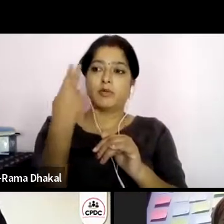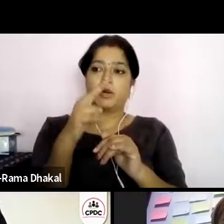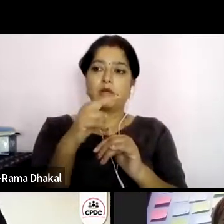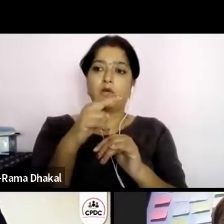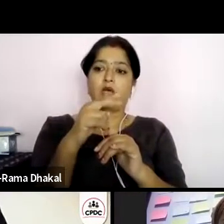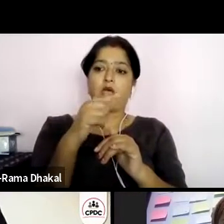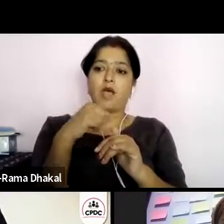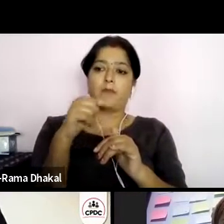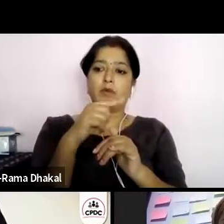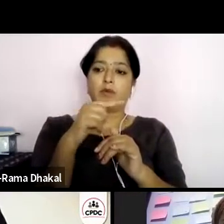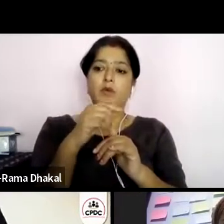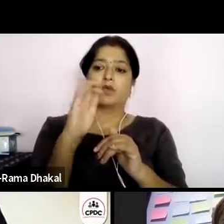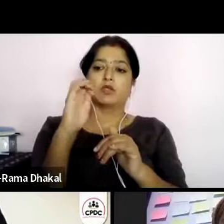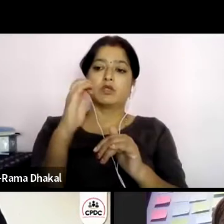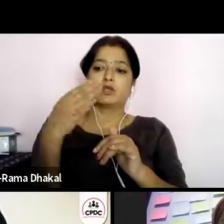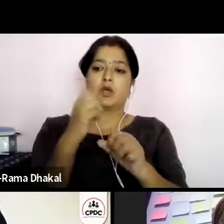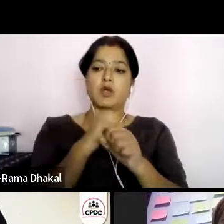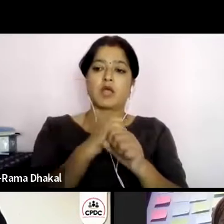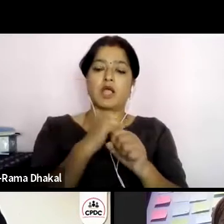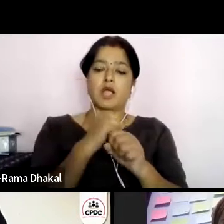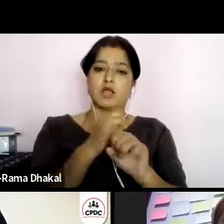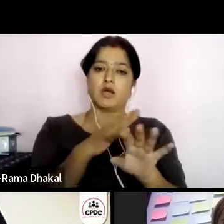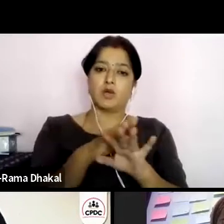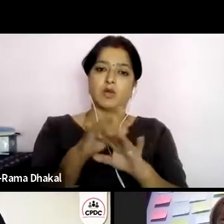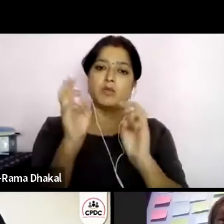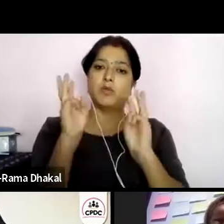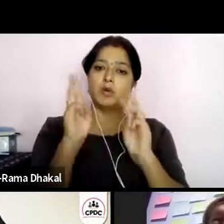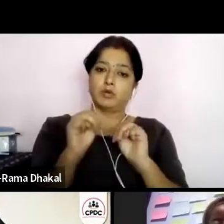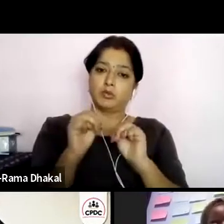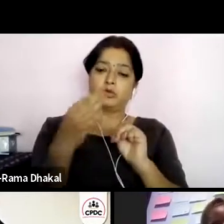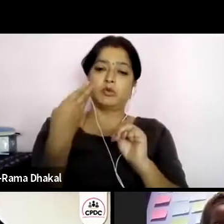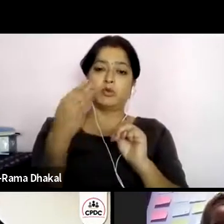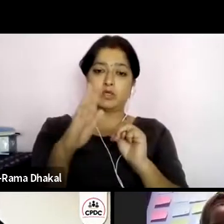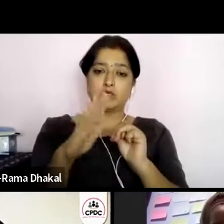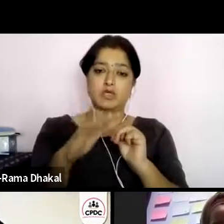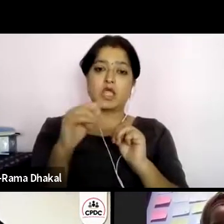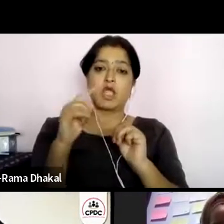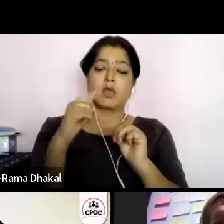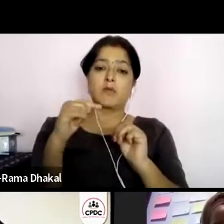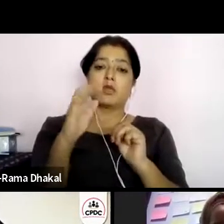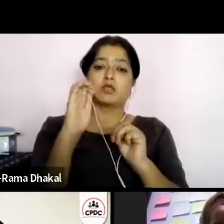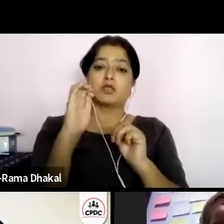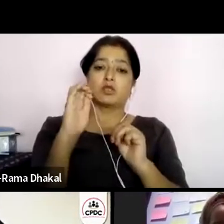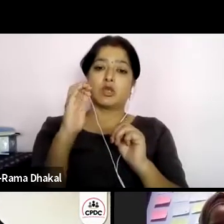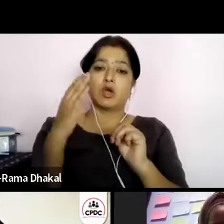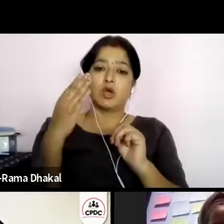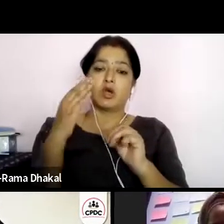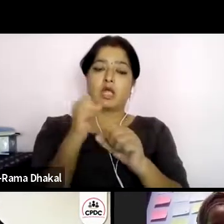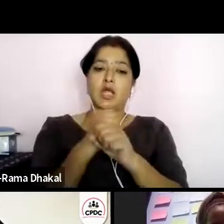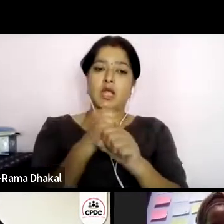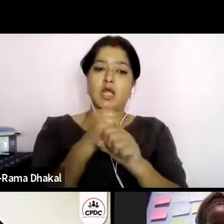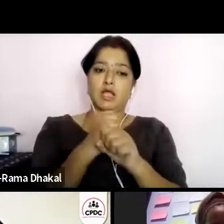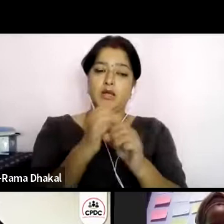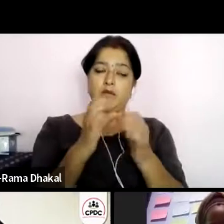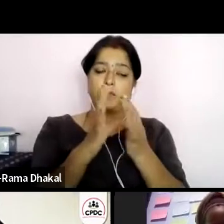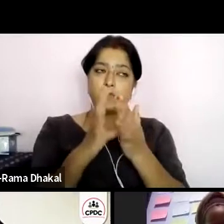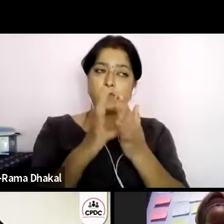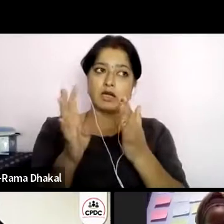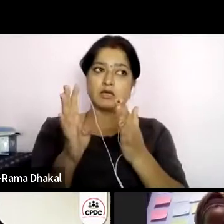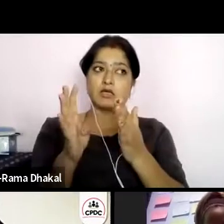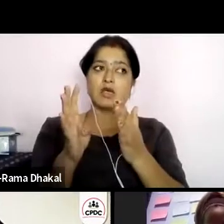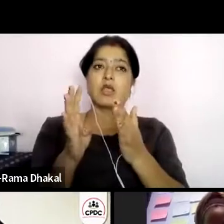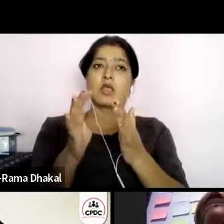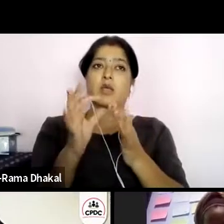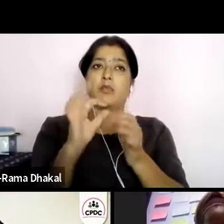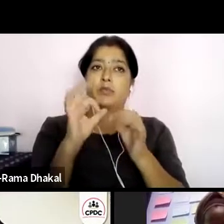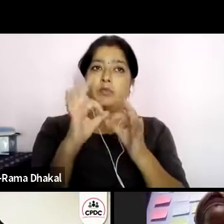know, being able to effect change at the different levels. And I'm so happy you spoke about partnerships and the importance of that. So thank you for sharing.